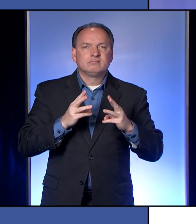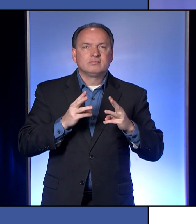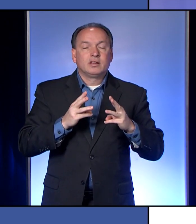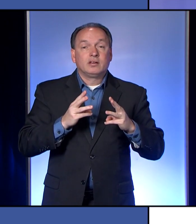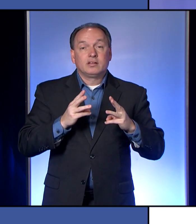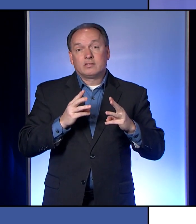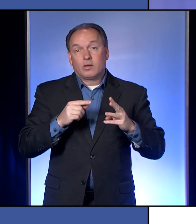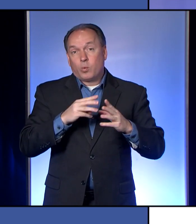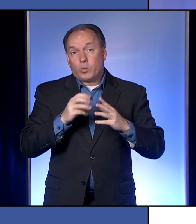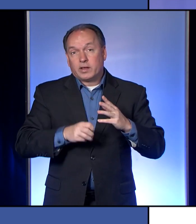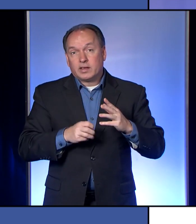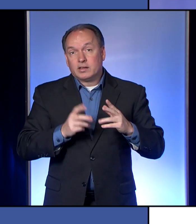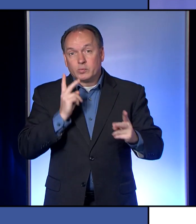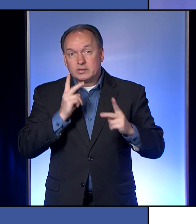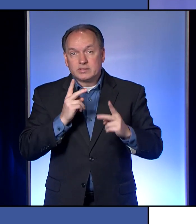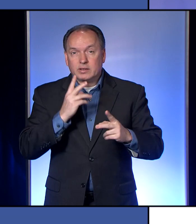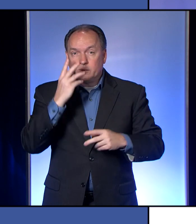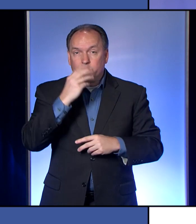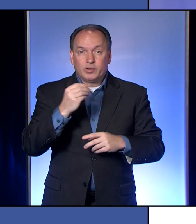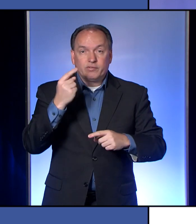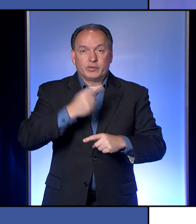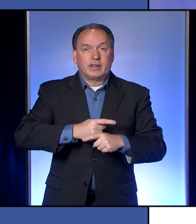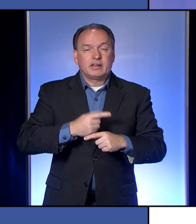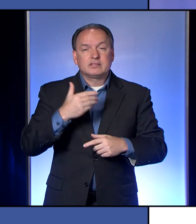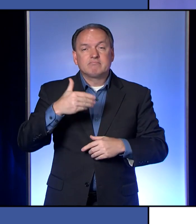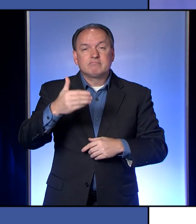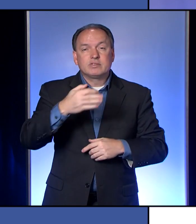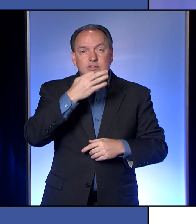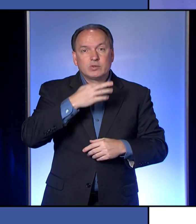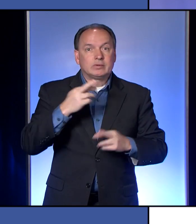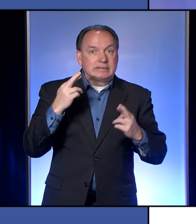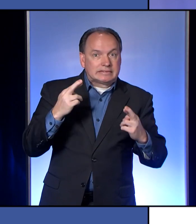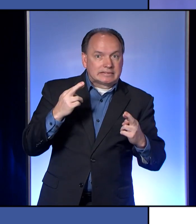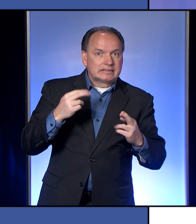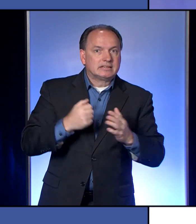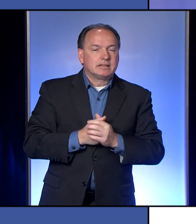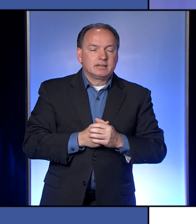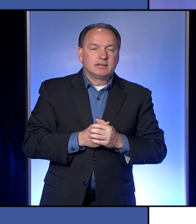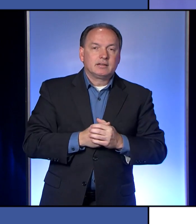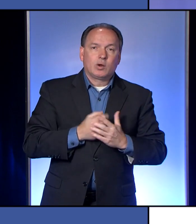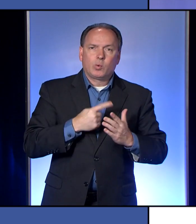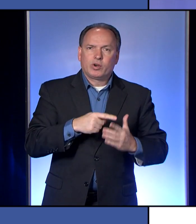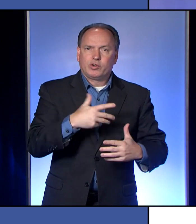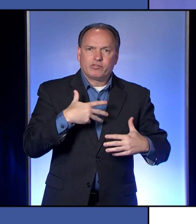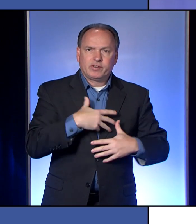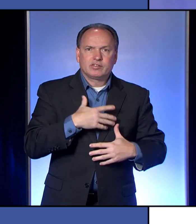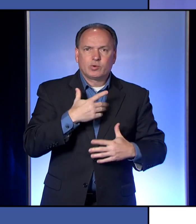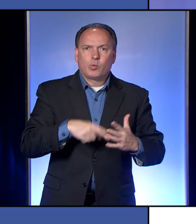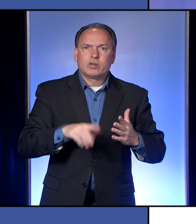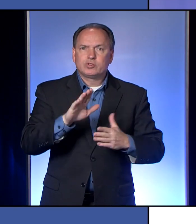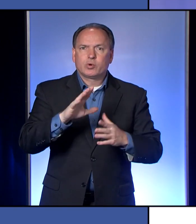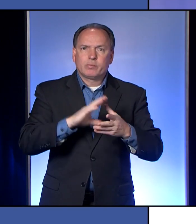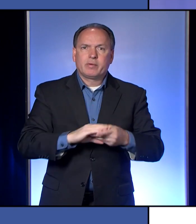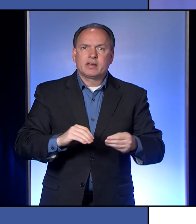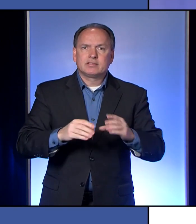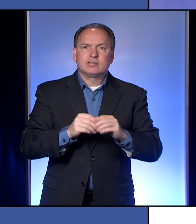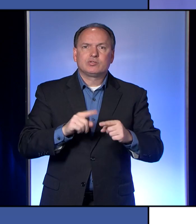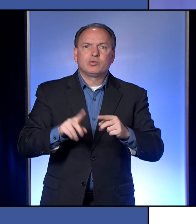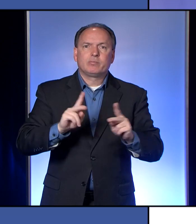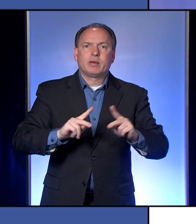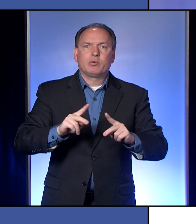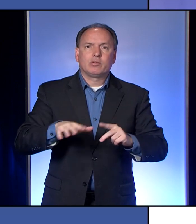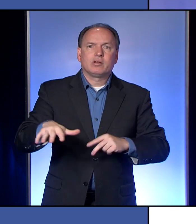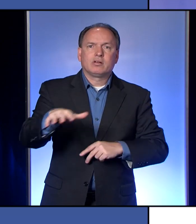into the weekend where we actually might have some decent weather, fingers crossed anyway, what are your fears and what's your message to the people of Erie